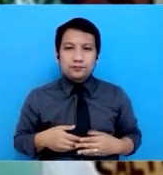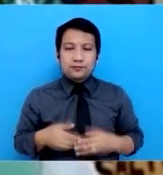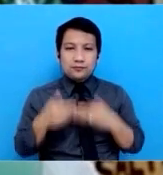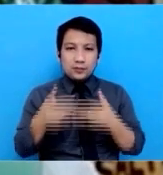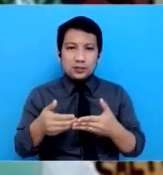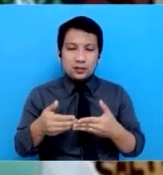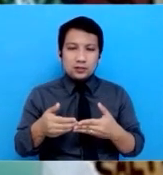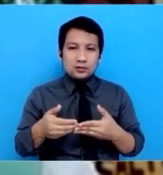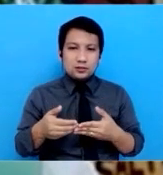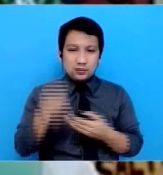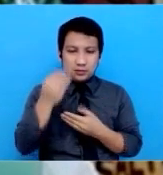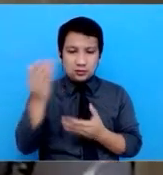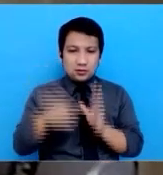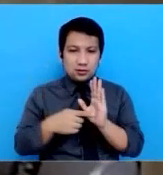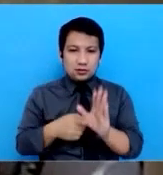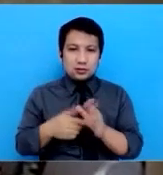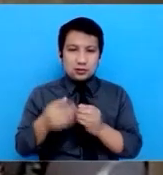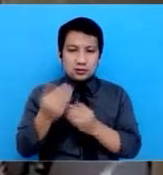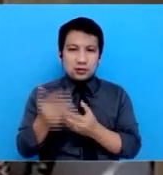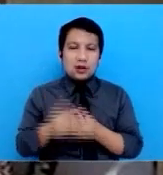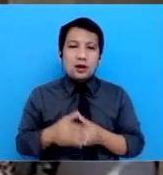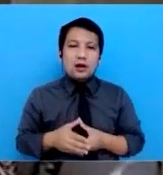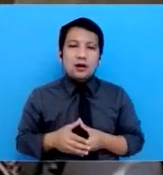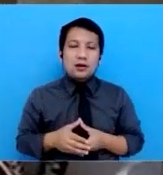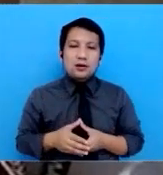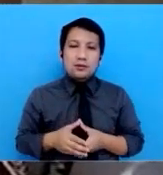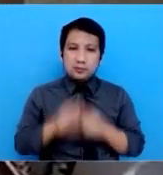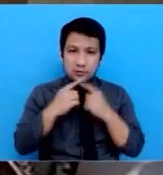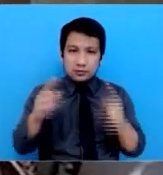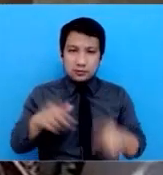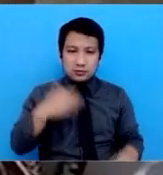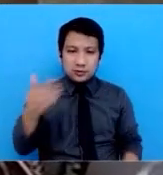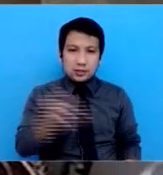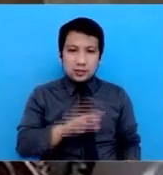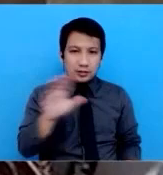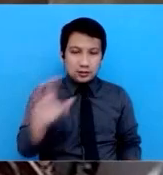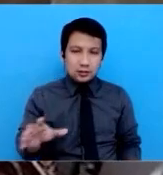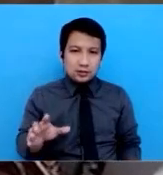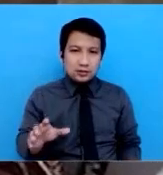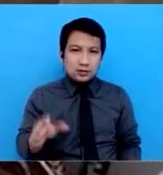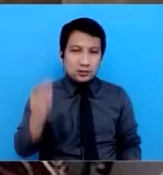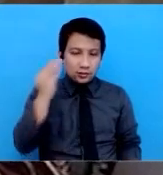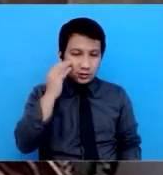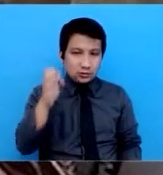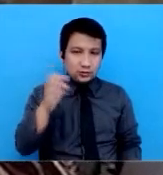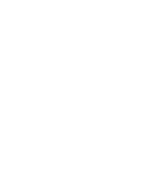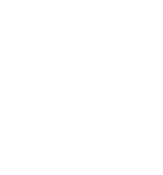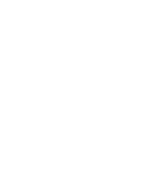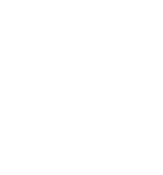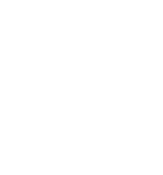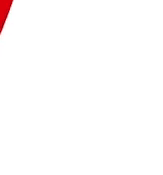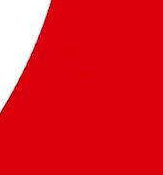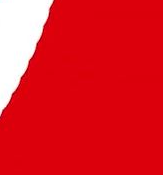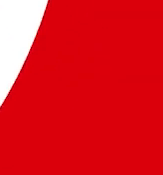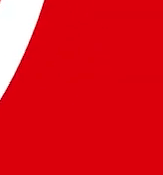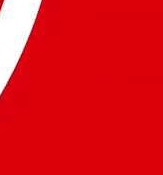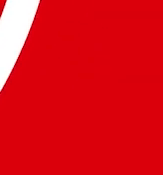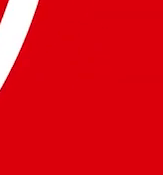conditionalities are present. Nagbabalita mula sa Frontline, Marian Enriquez, News 5.